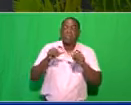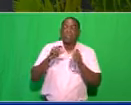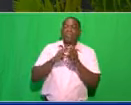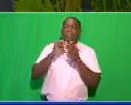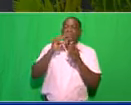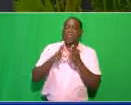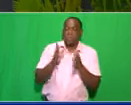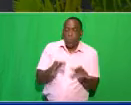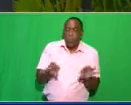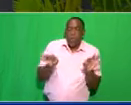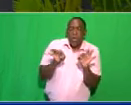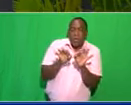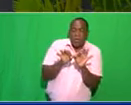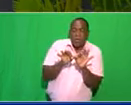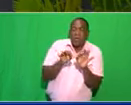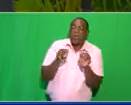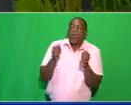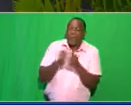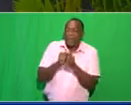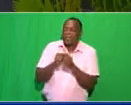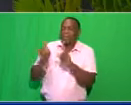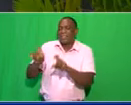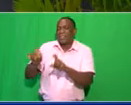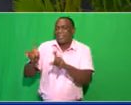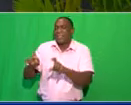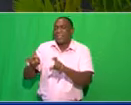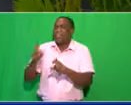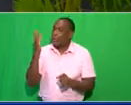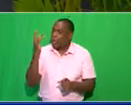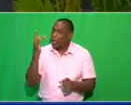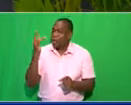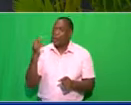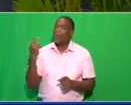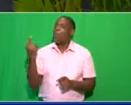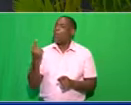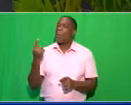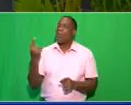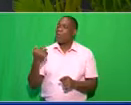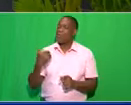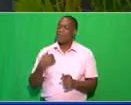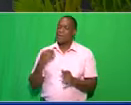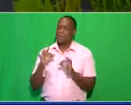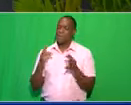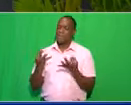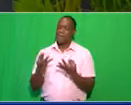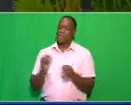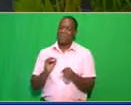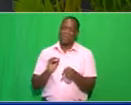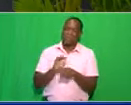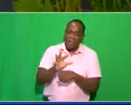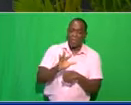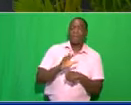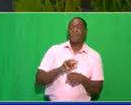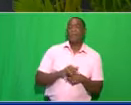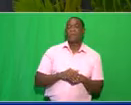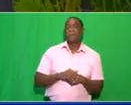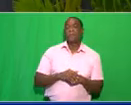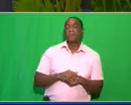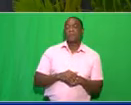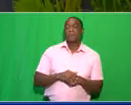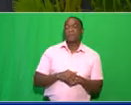get family background. And that's why we were hinting to you that when you see the stratification of schools, you're